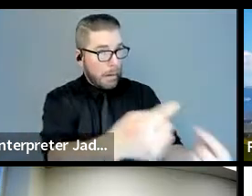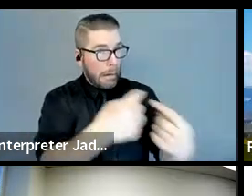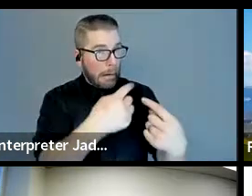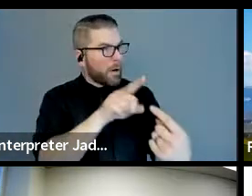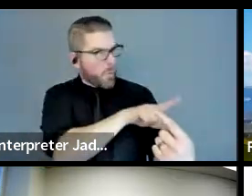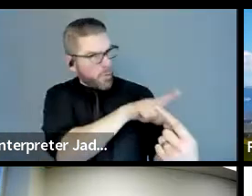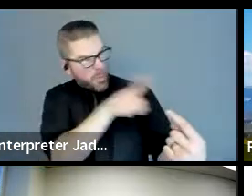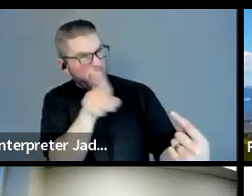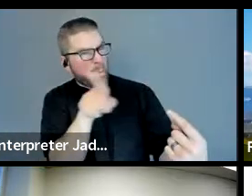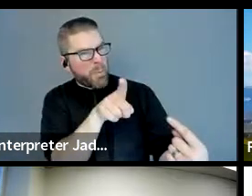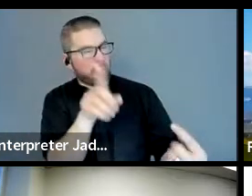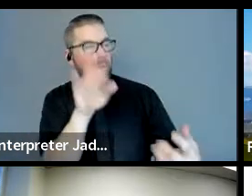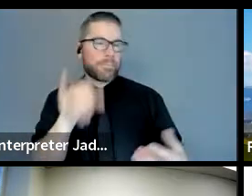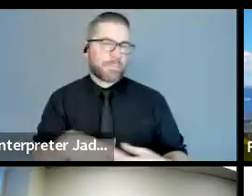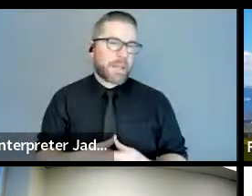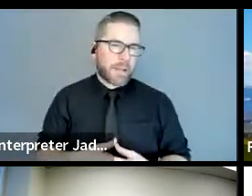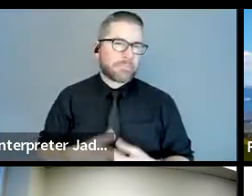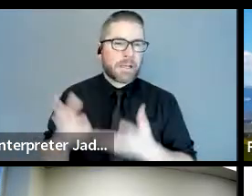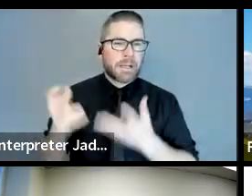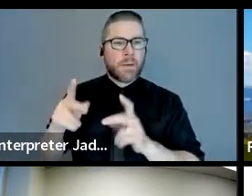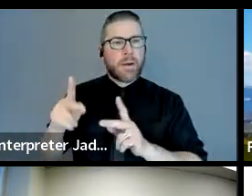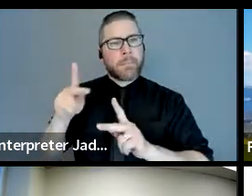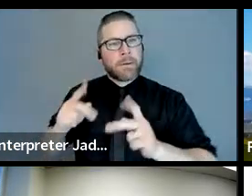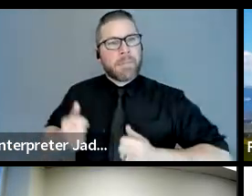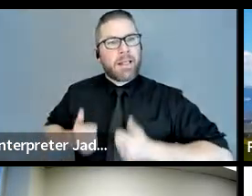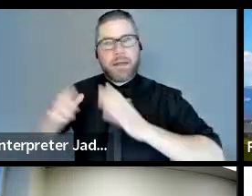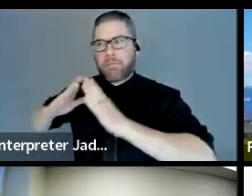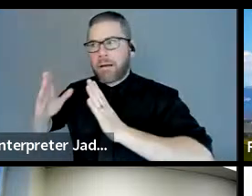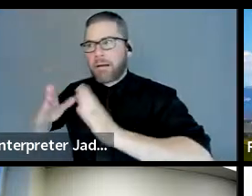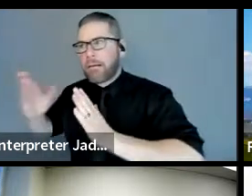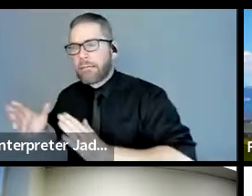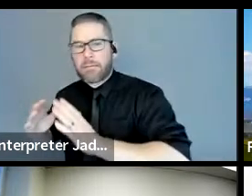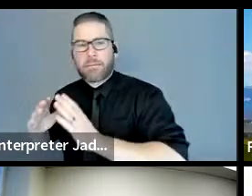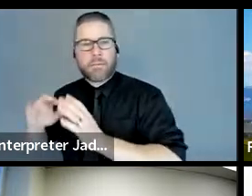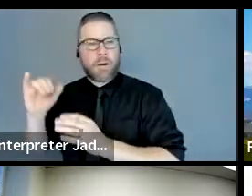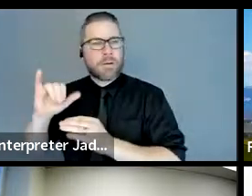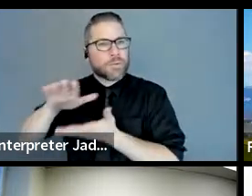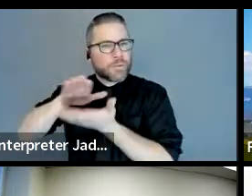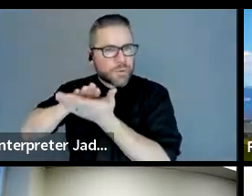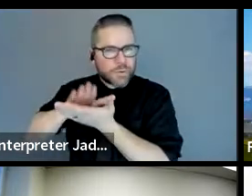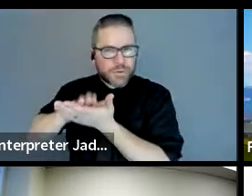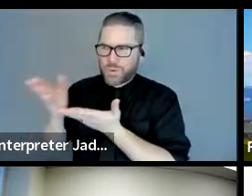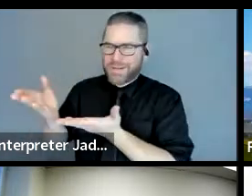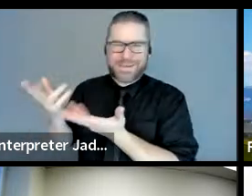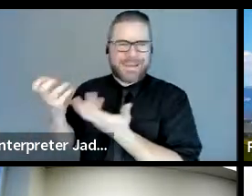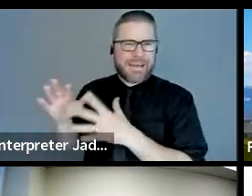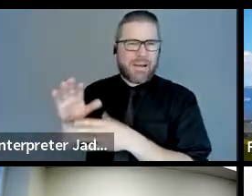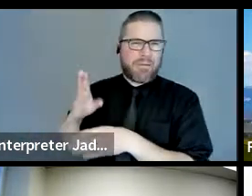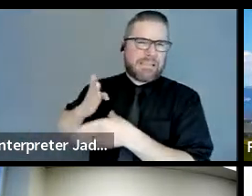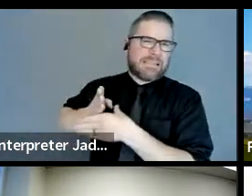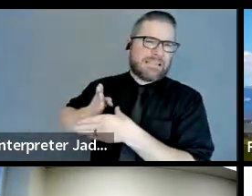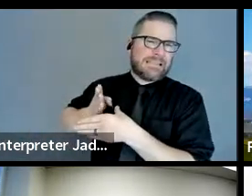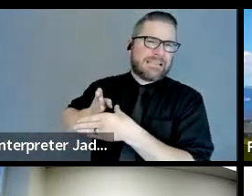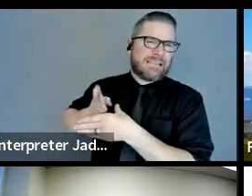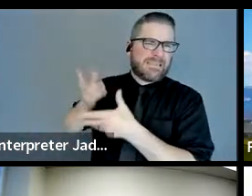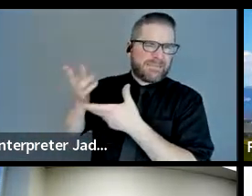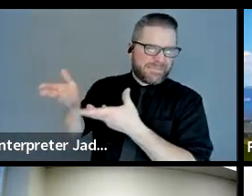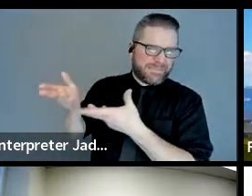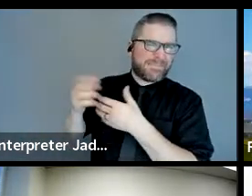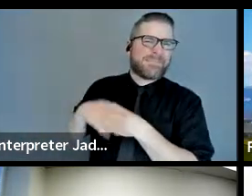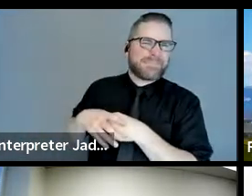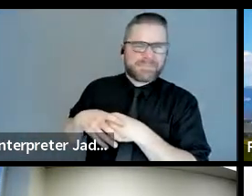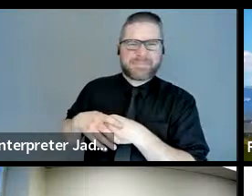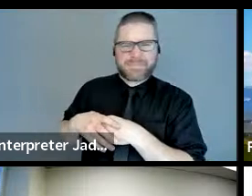impacting the residences and the school out there. So we are in the early stages there right now, just doing